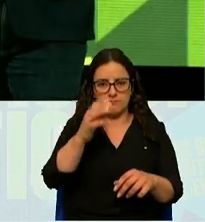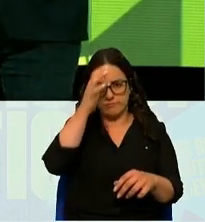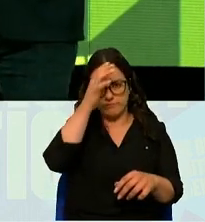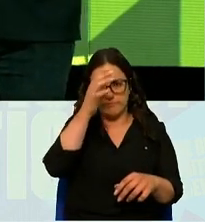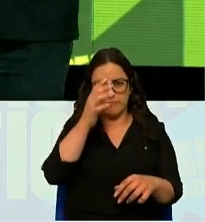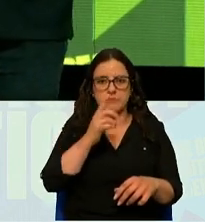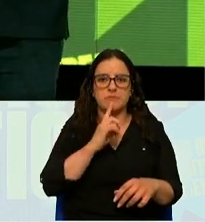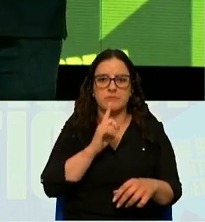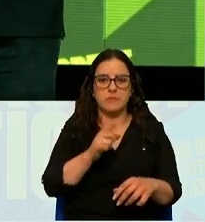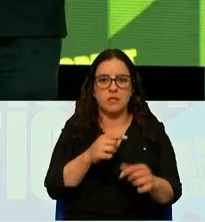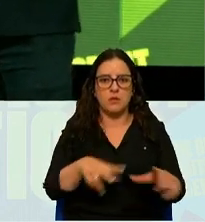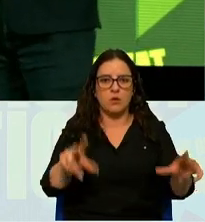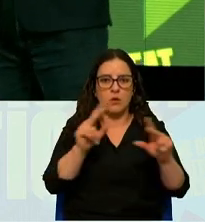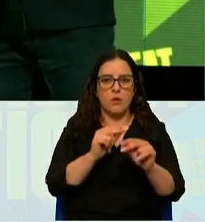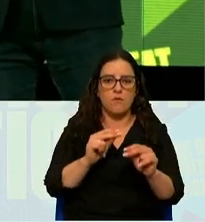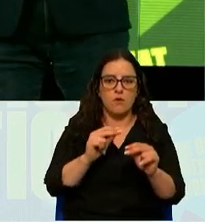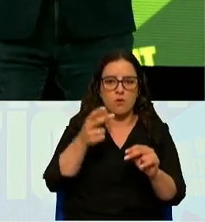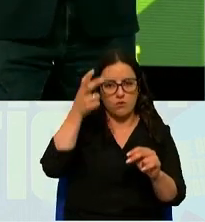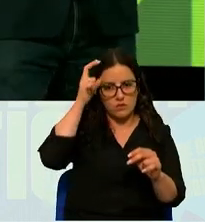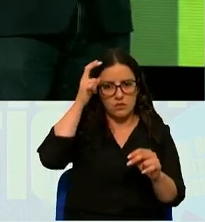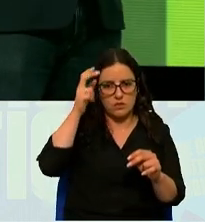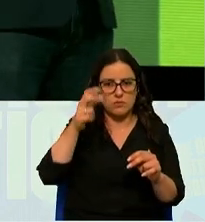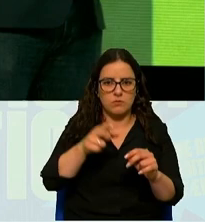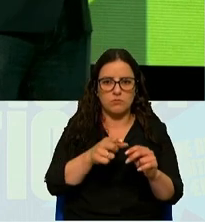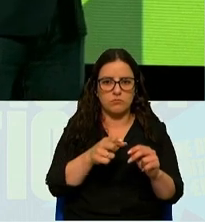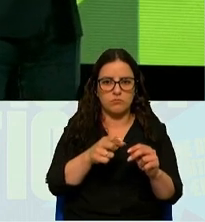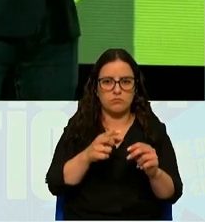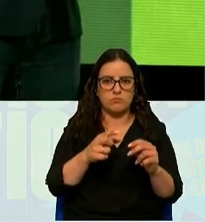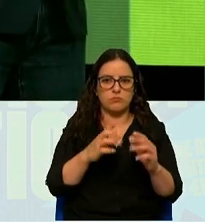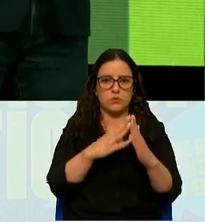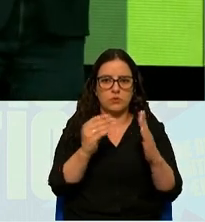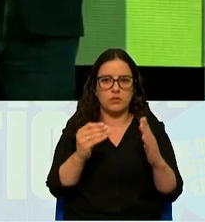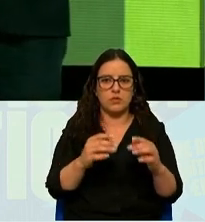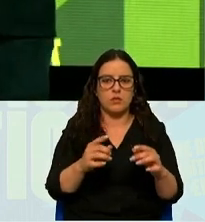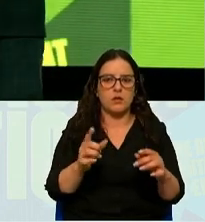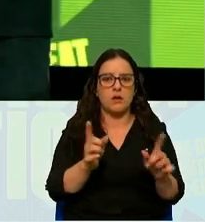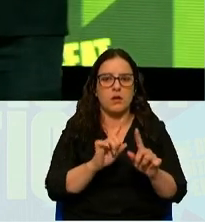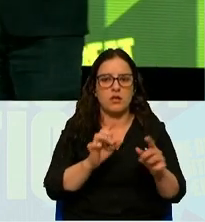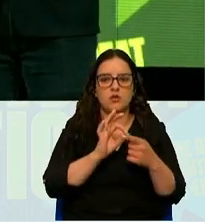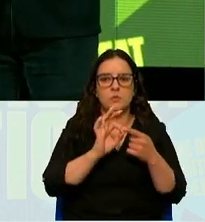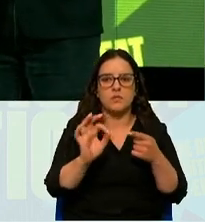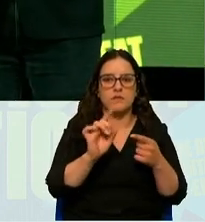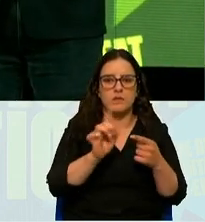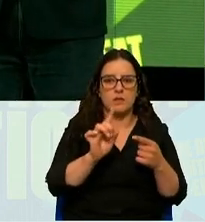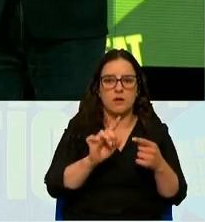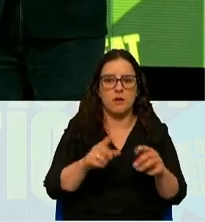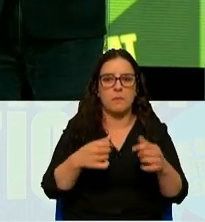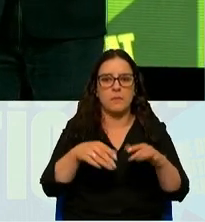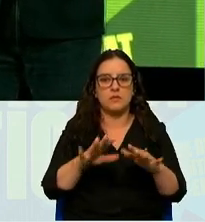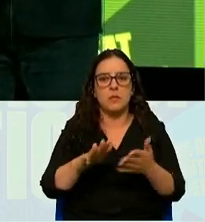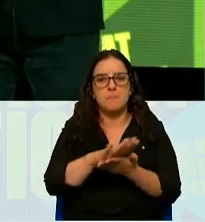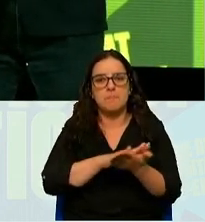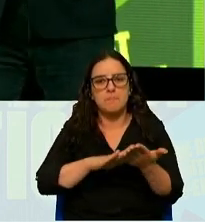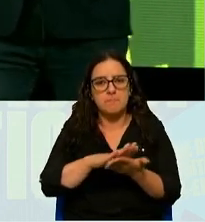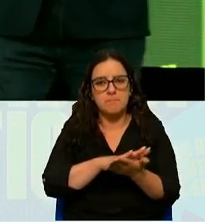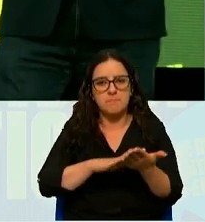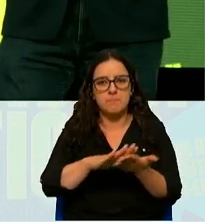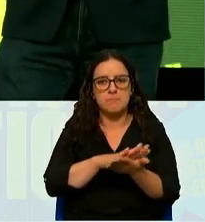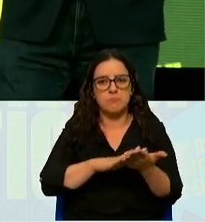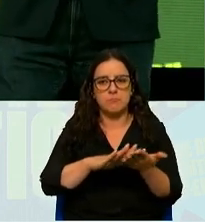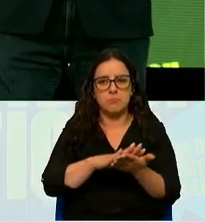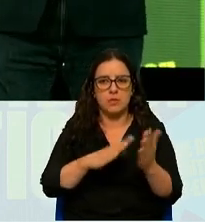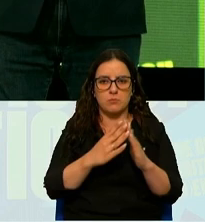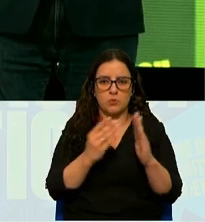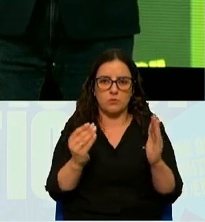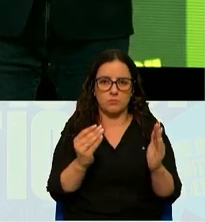new concept of model. So again, not domain specific, but what we call foundation model. Foundation because they are